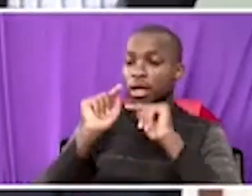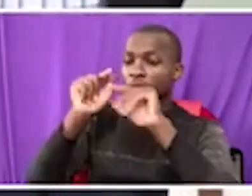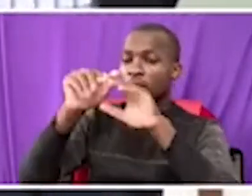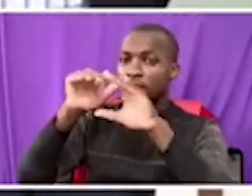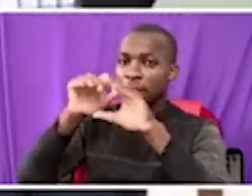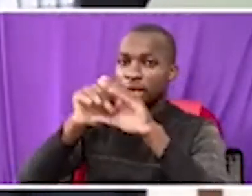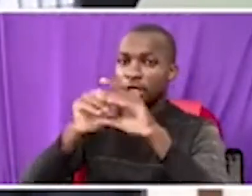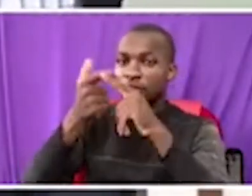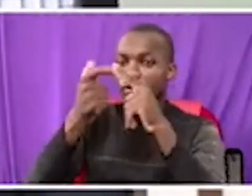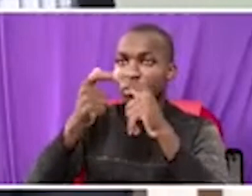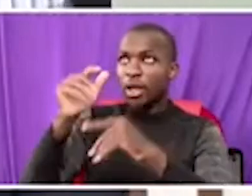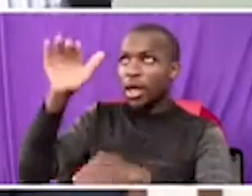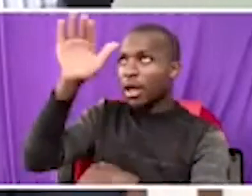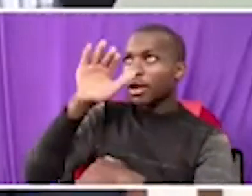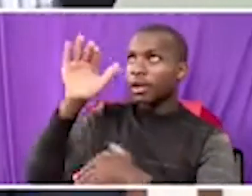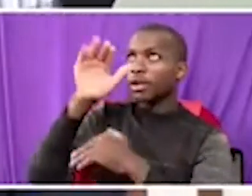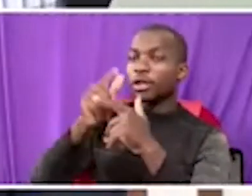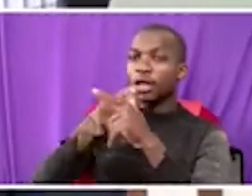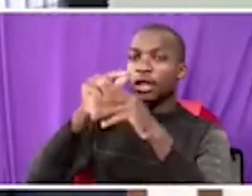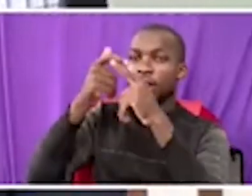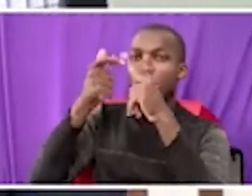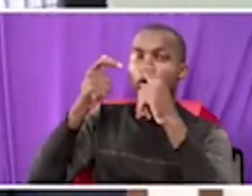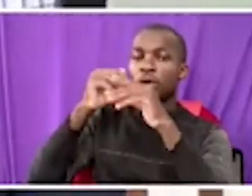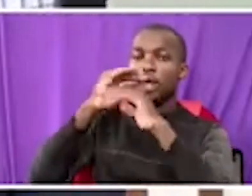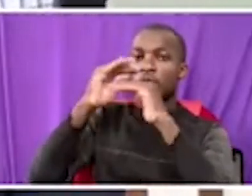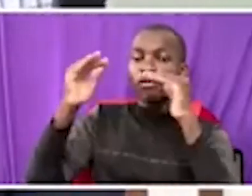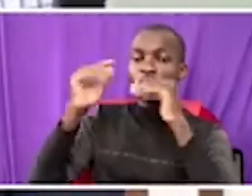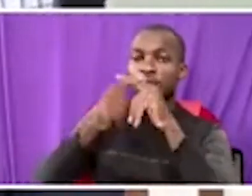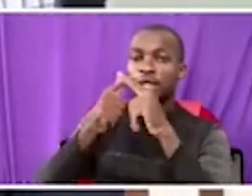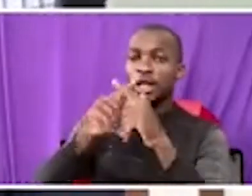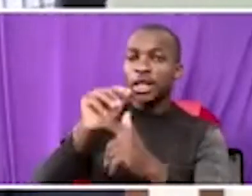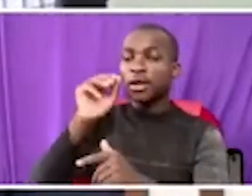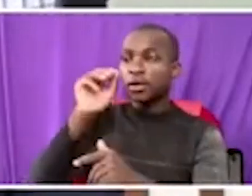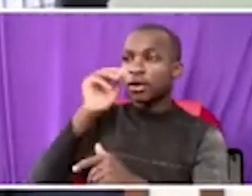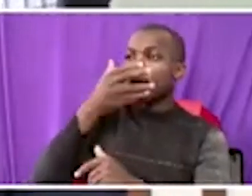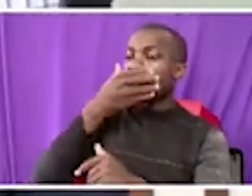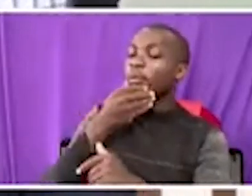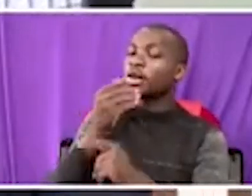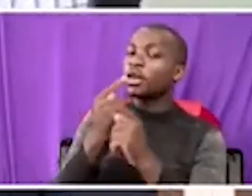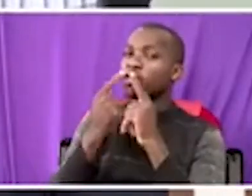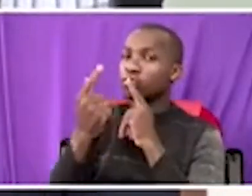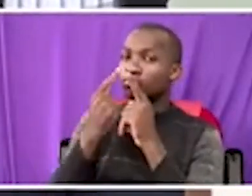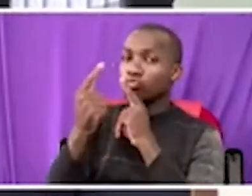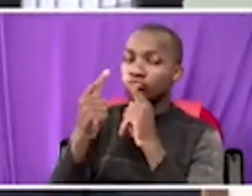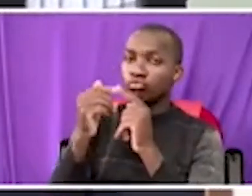riding from the sky in the clouds of heaven. And Caiaphas tore his robe in grief.